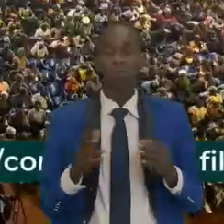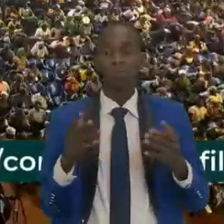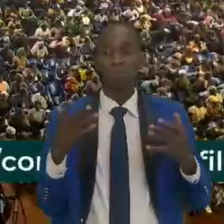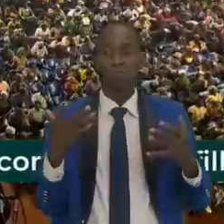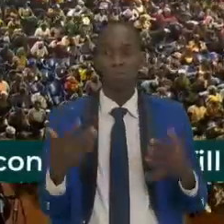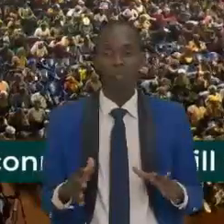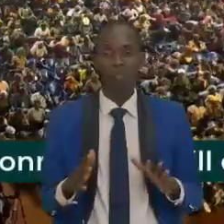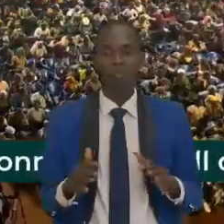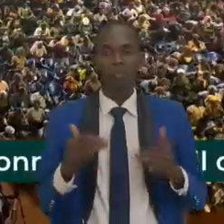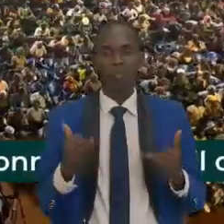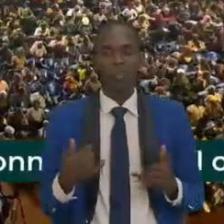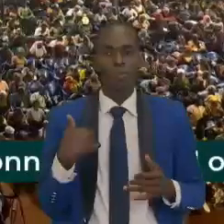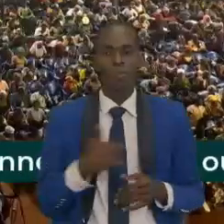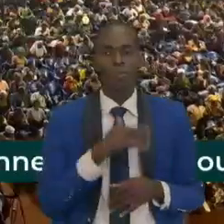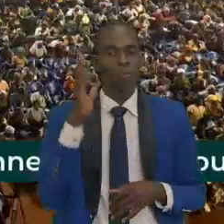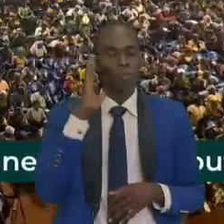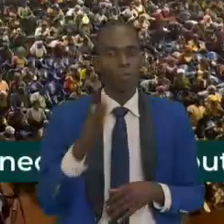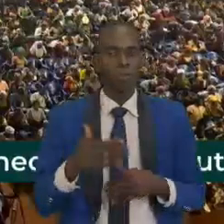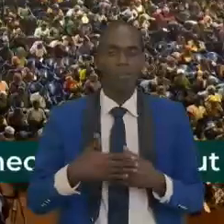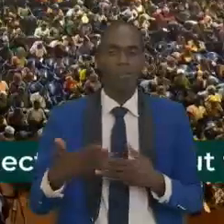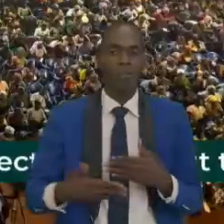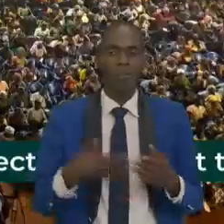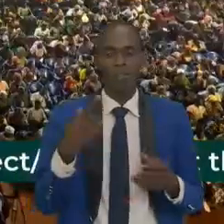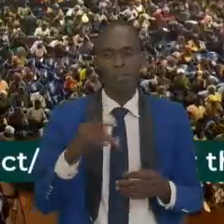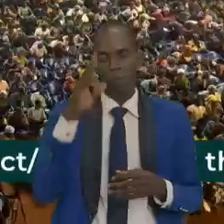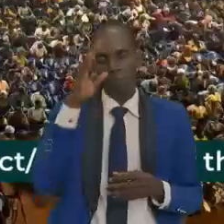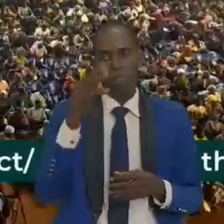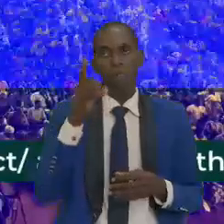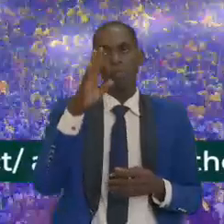we are going to invite the man of God in order to come for the prayer.